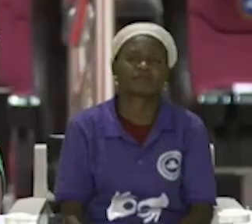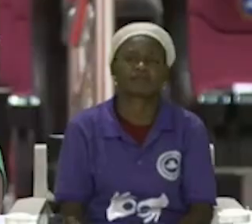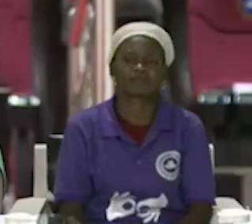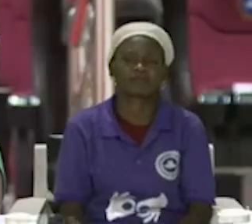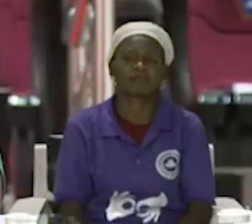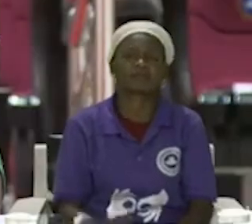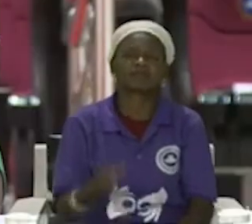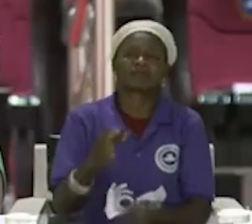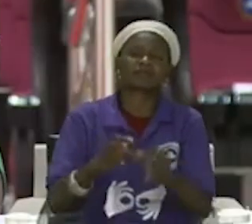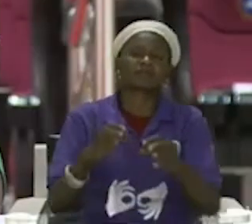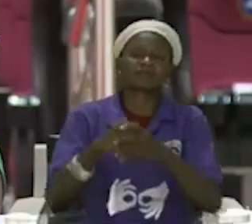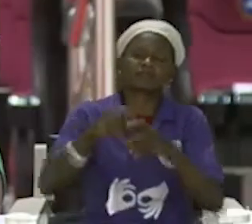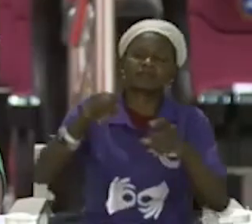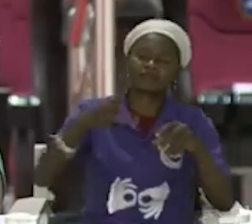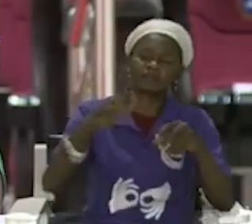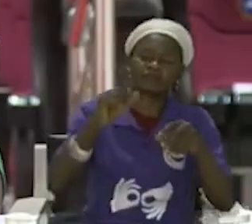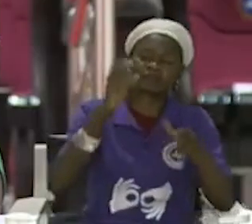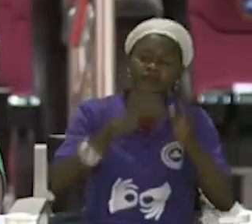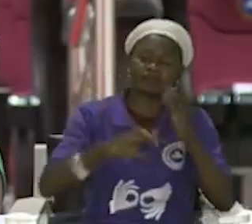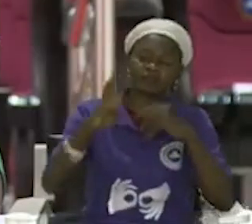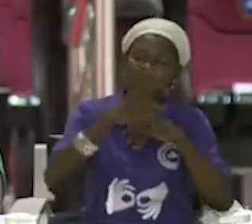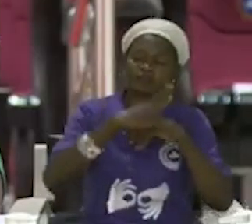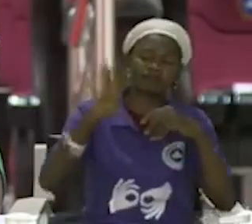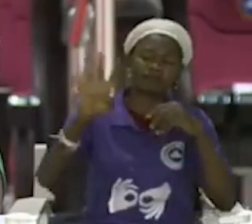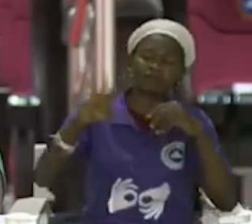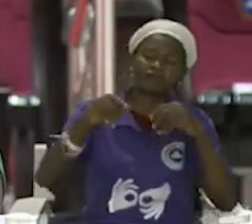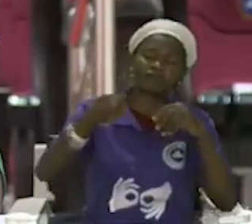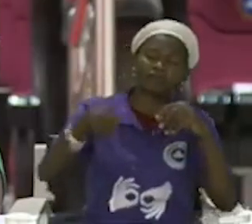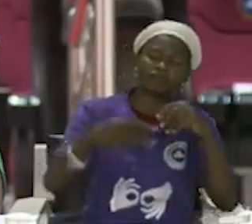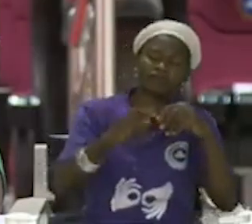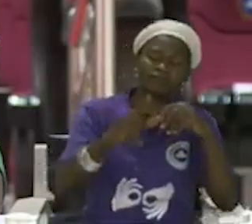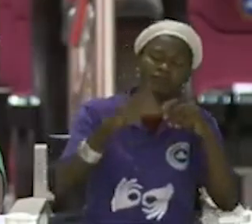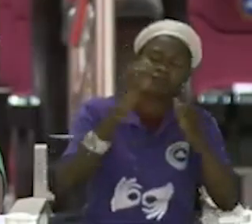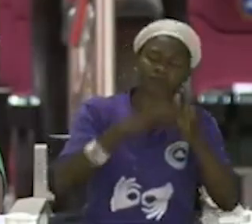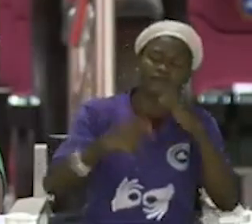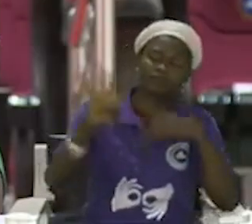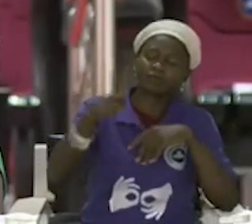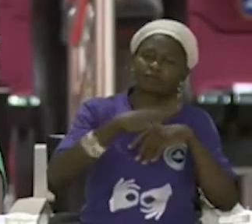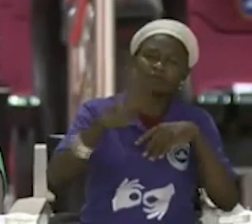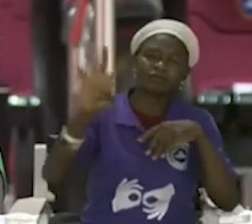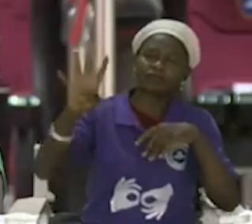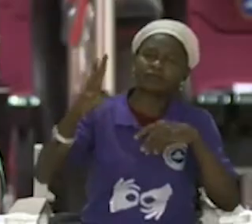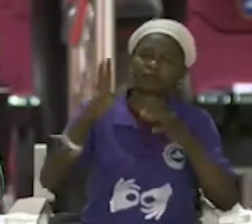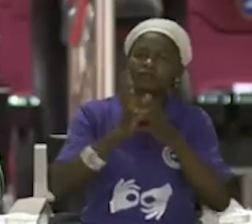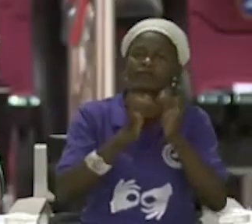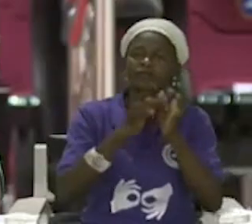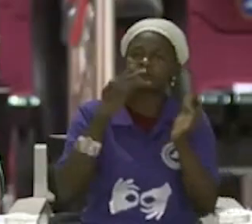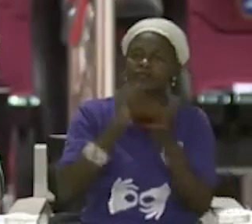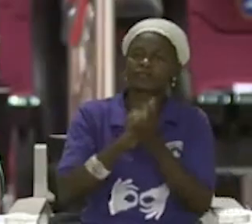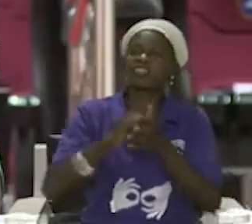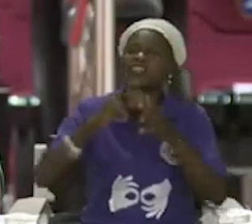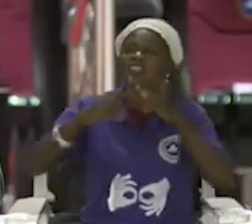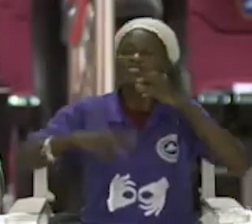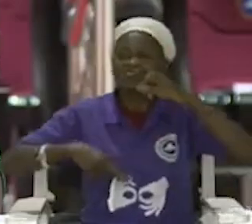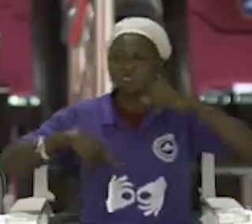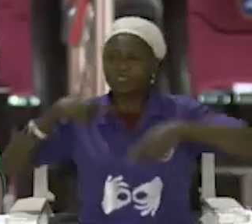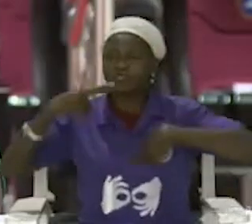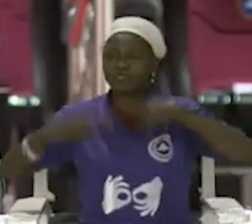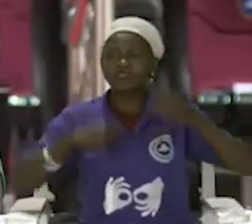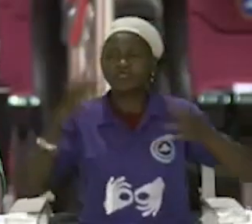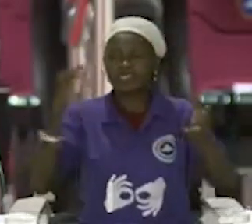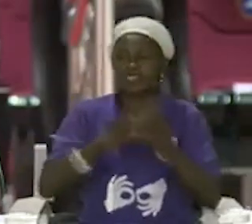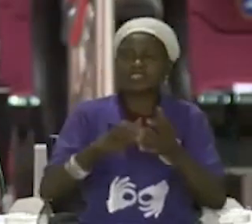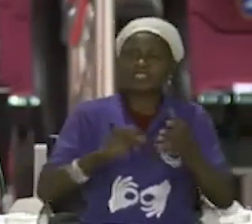In Philippians chapter 4, verse 4, Philippians 4, verse 4, the Bible says, rejoice. Again, I